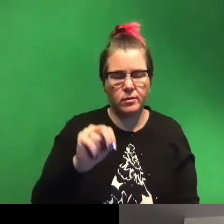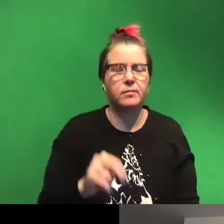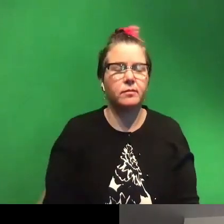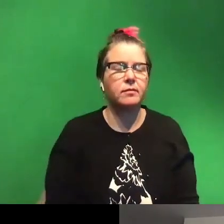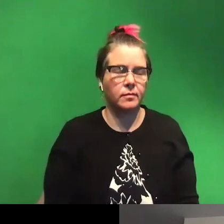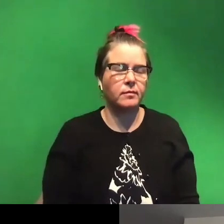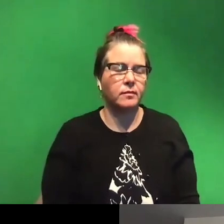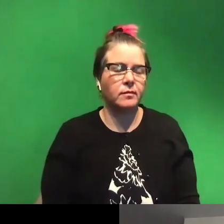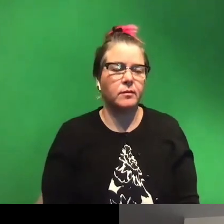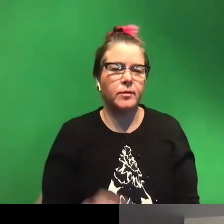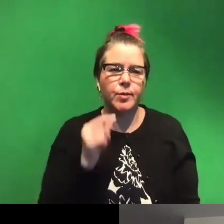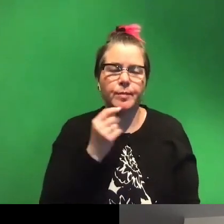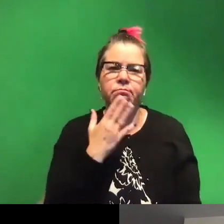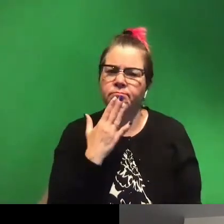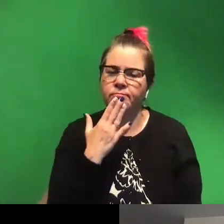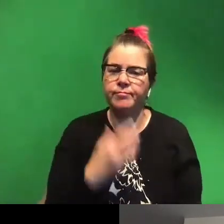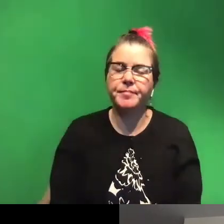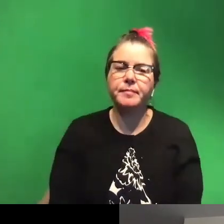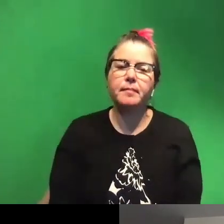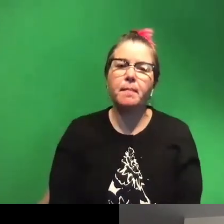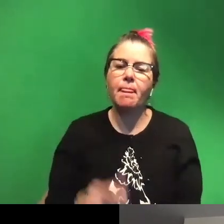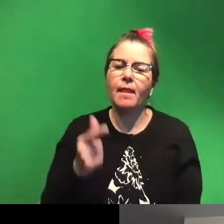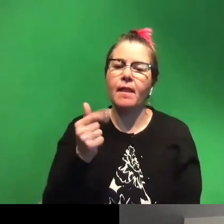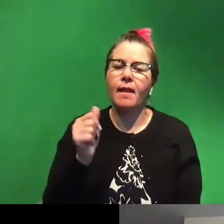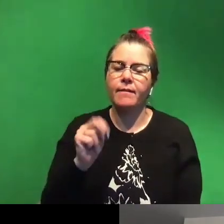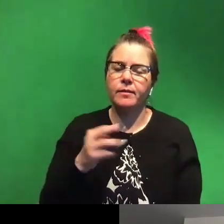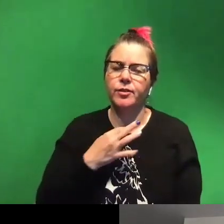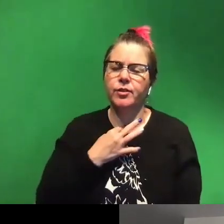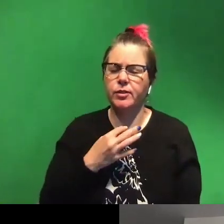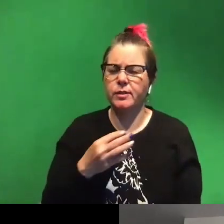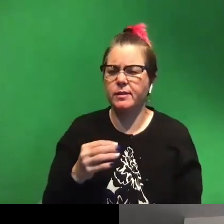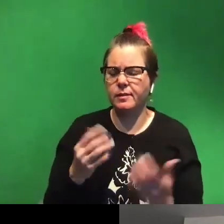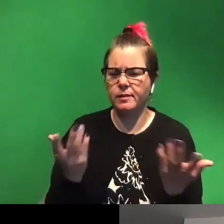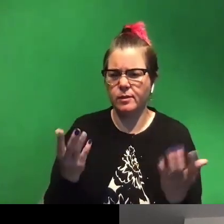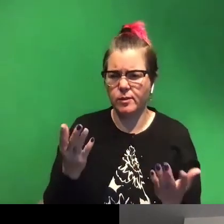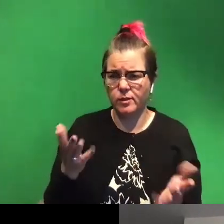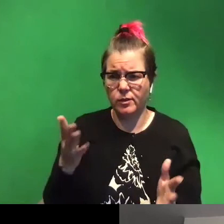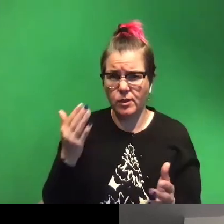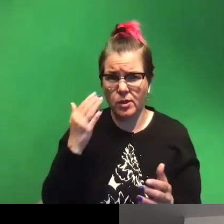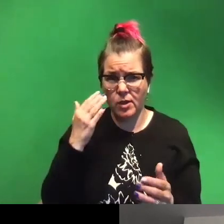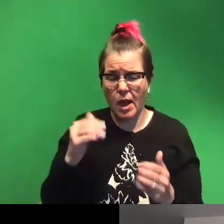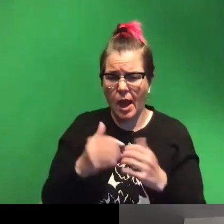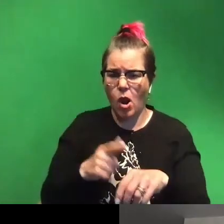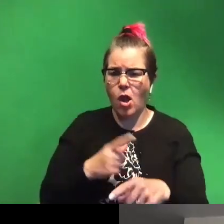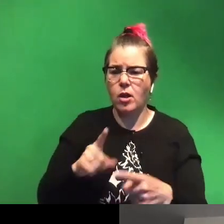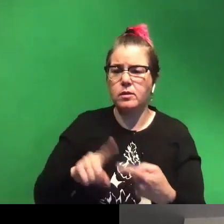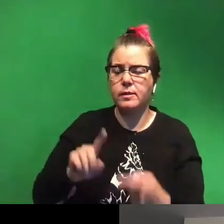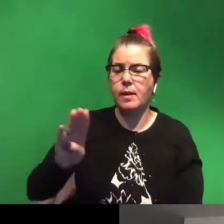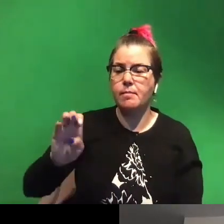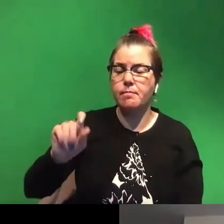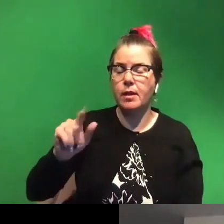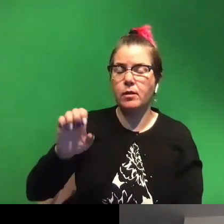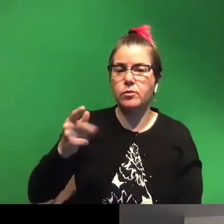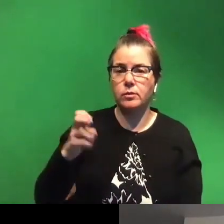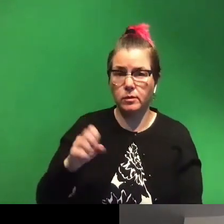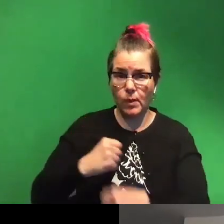refraction. Awesome, thank you. Gavin would like to know, do we know how long until Betelgeuse explodes? Oh,